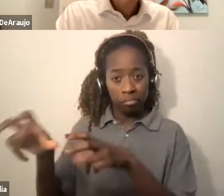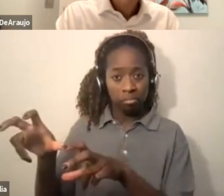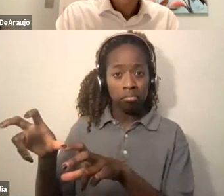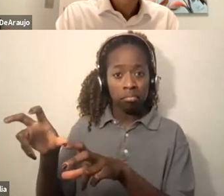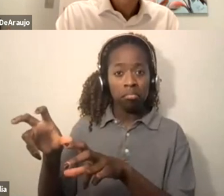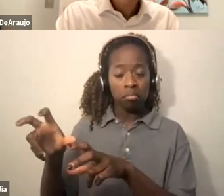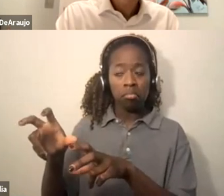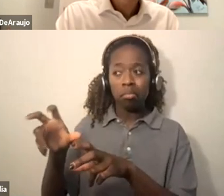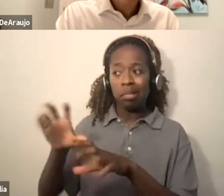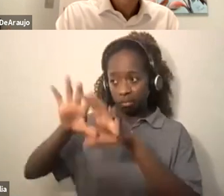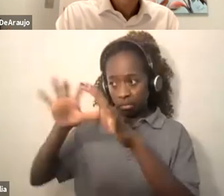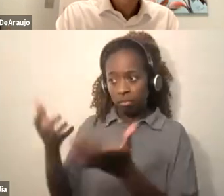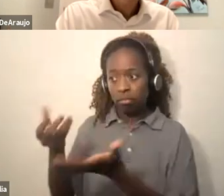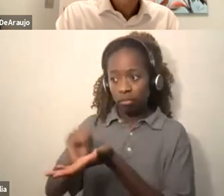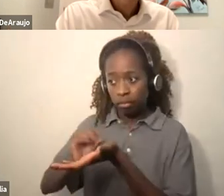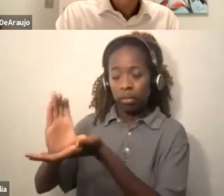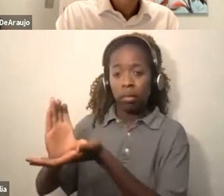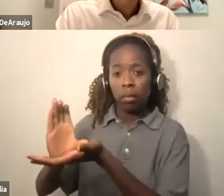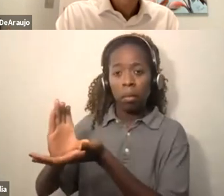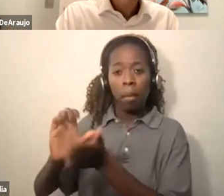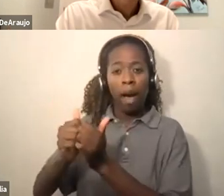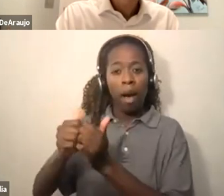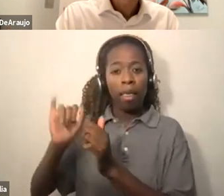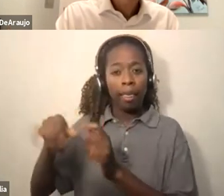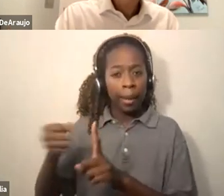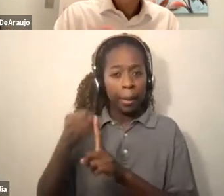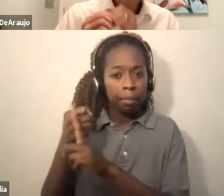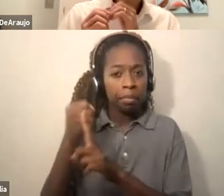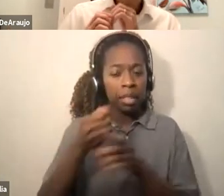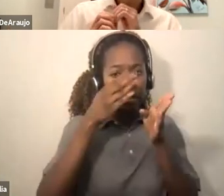interact with supports for individual schools